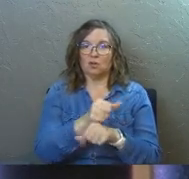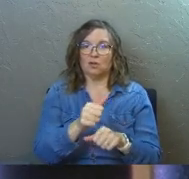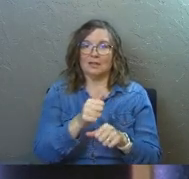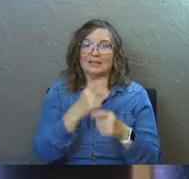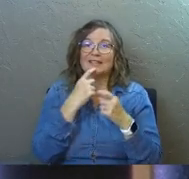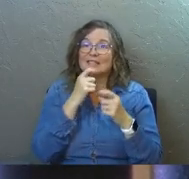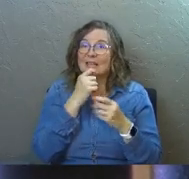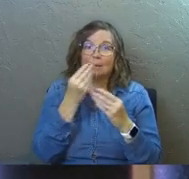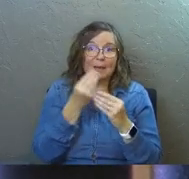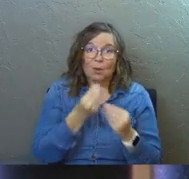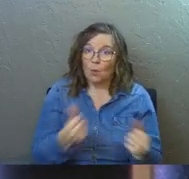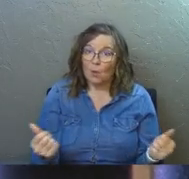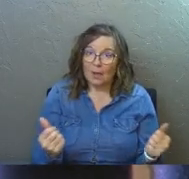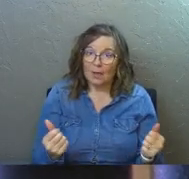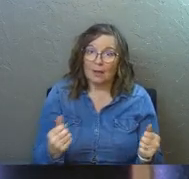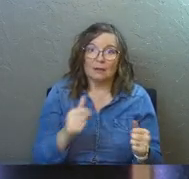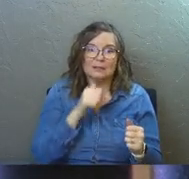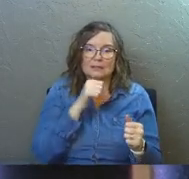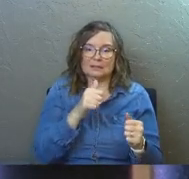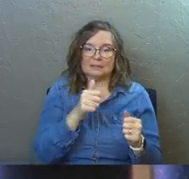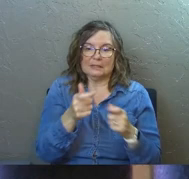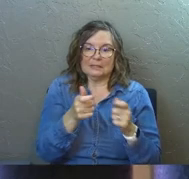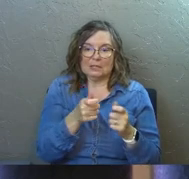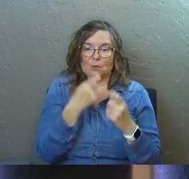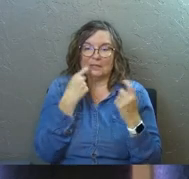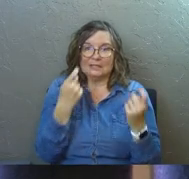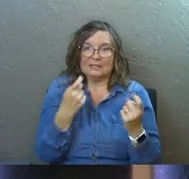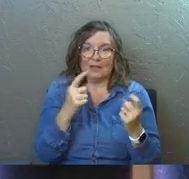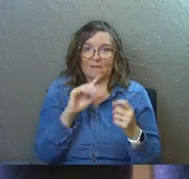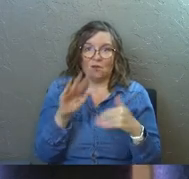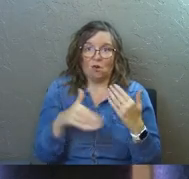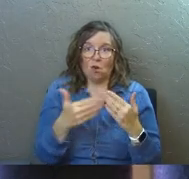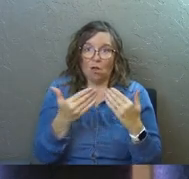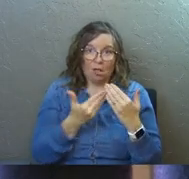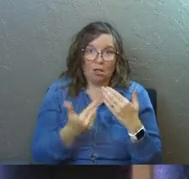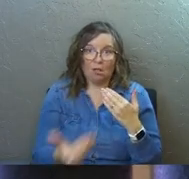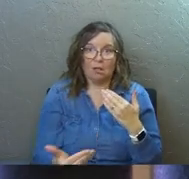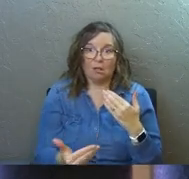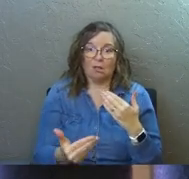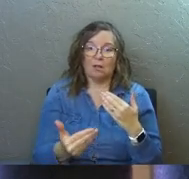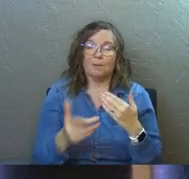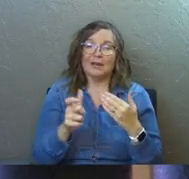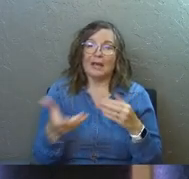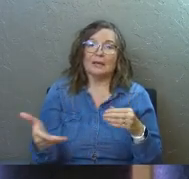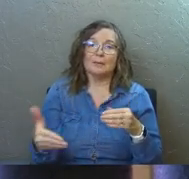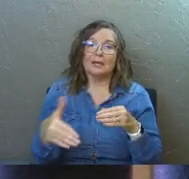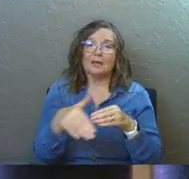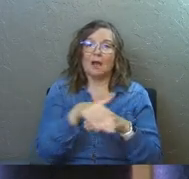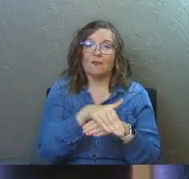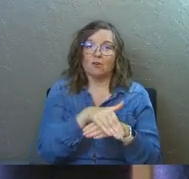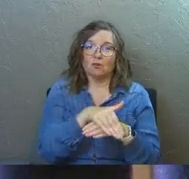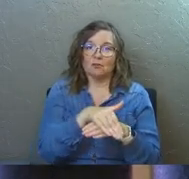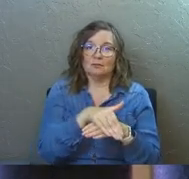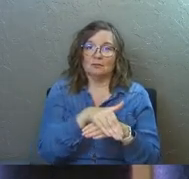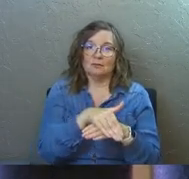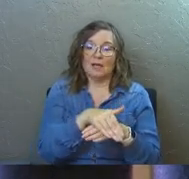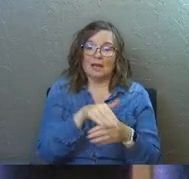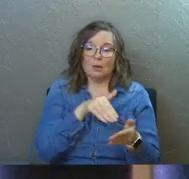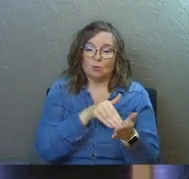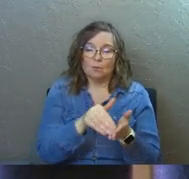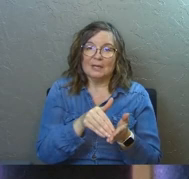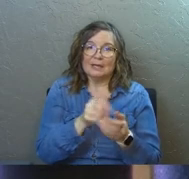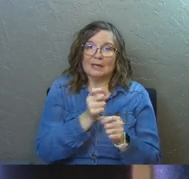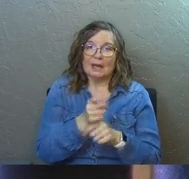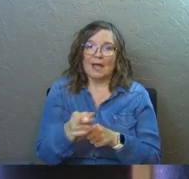didn't make their sin go away. It didn't deal with their sin for all time. And it had to be repeated every single year.